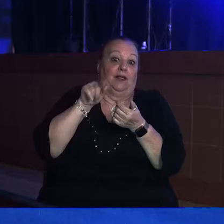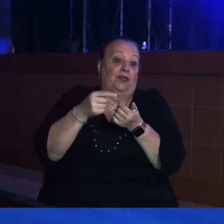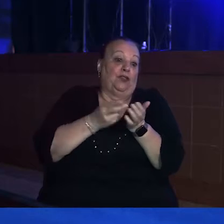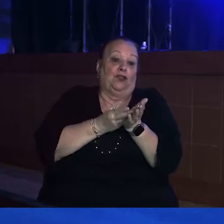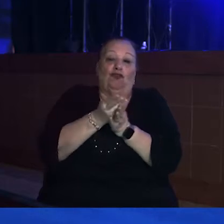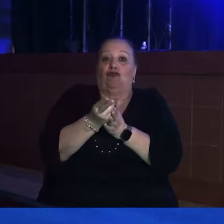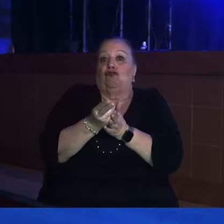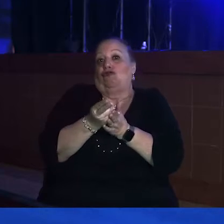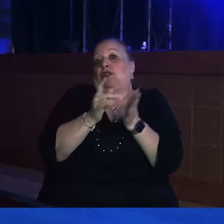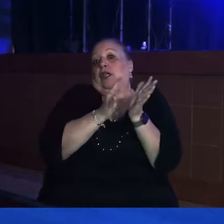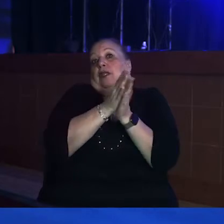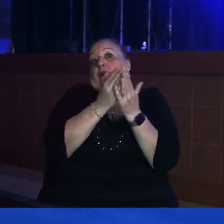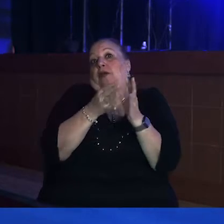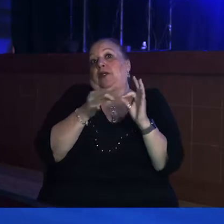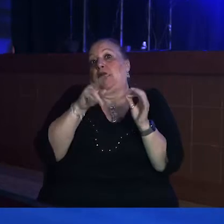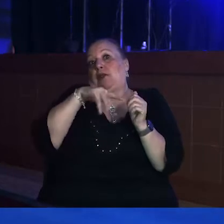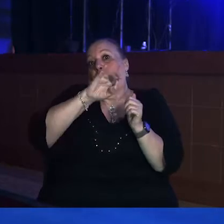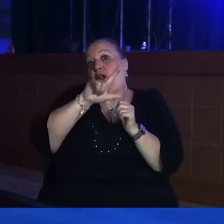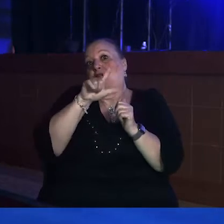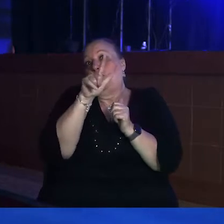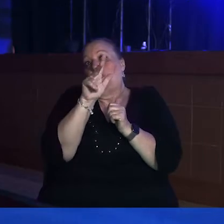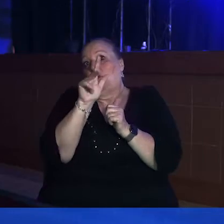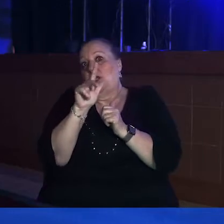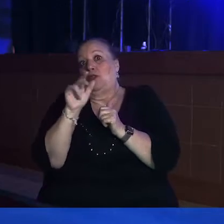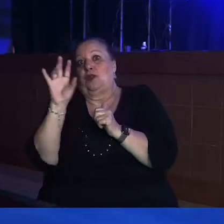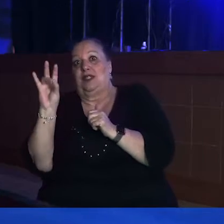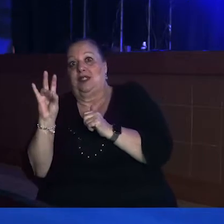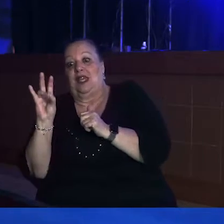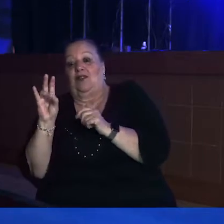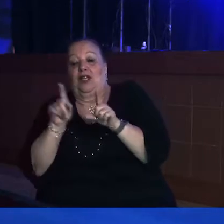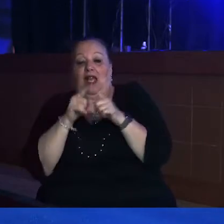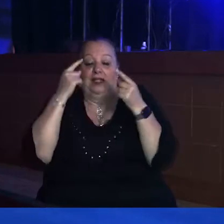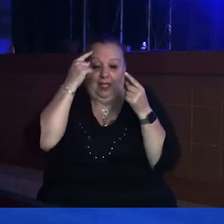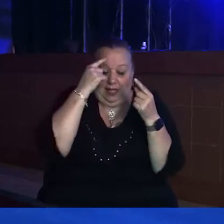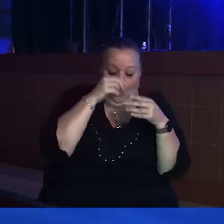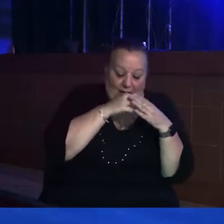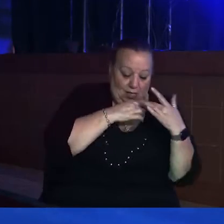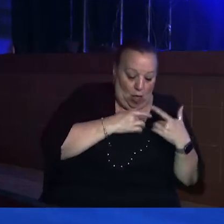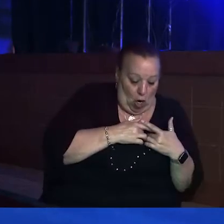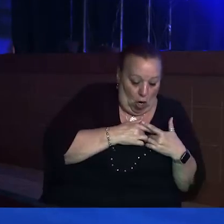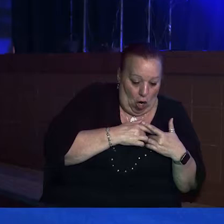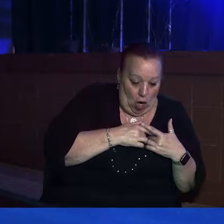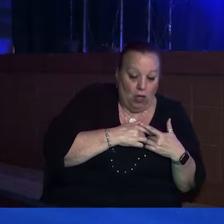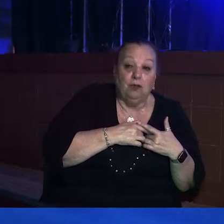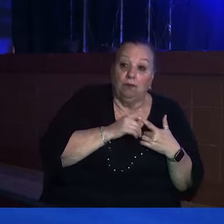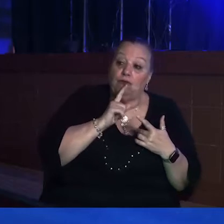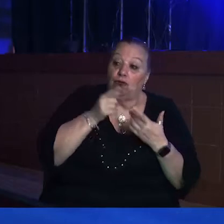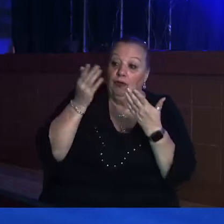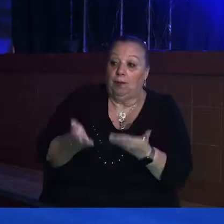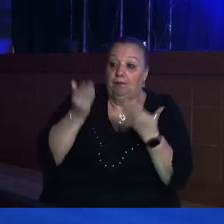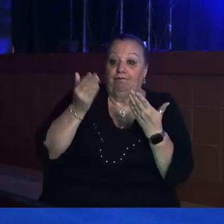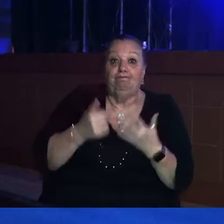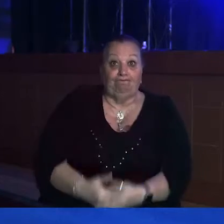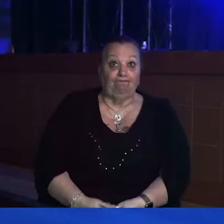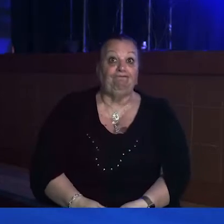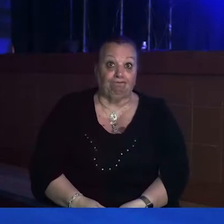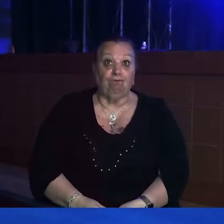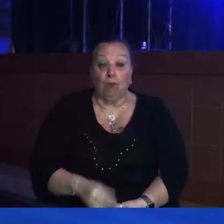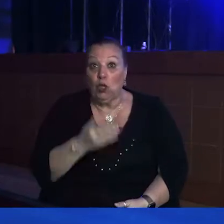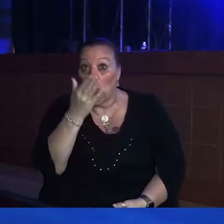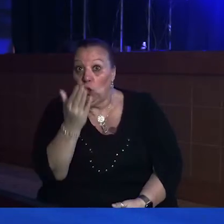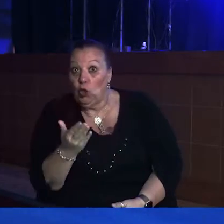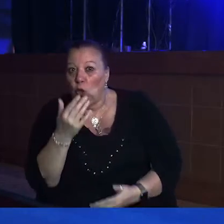in Proverbs 23:7, for as he thinks in his heart, so is he. What makes you you, what makes me